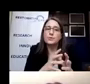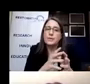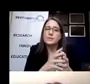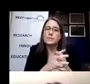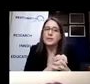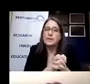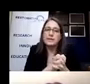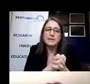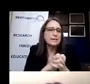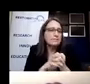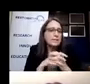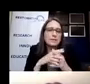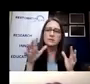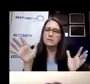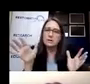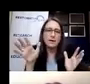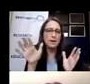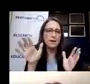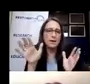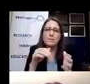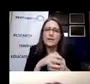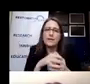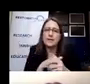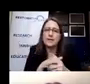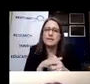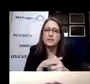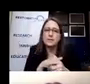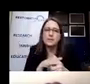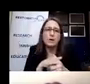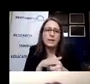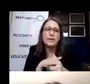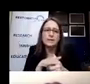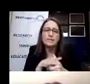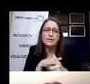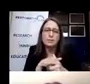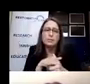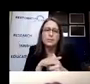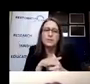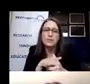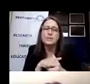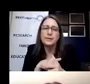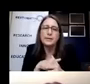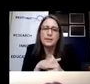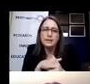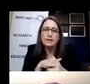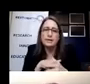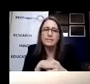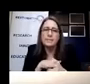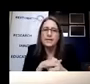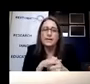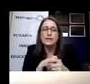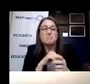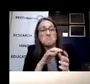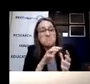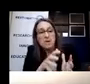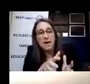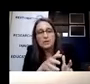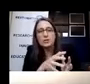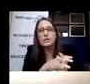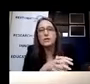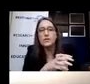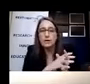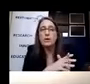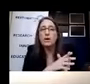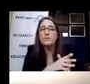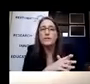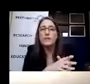whose responsibility is this. I am not making the case that there is not individual responsibility here. I'm saying